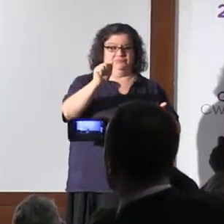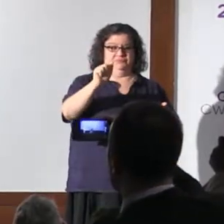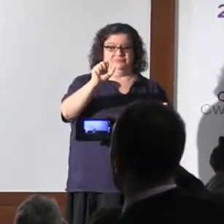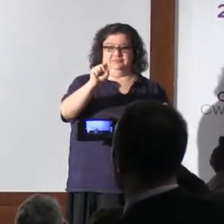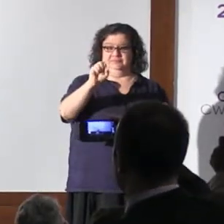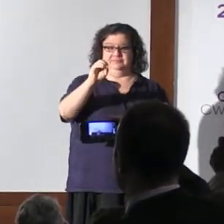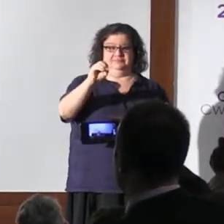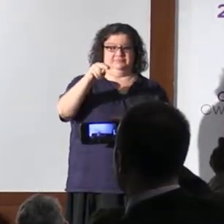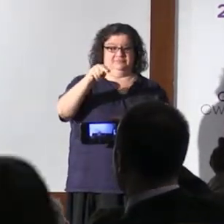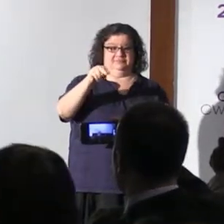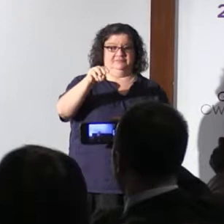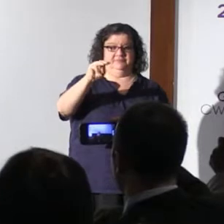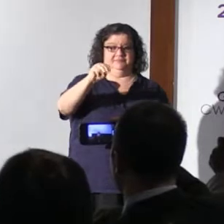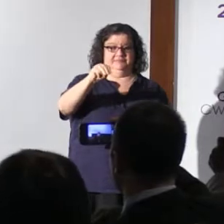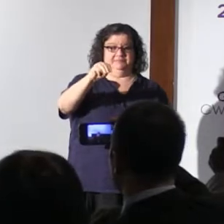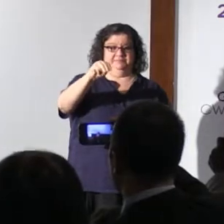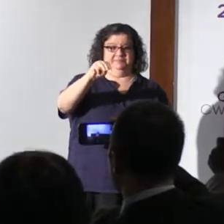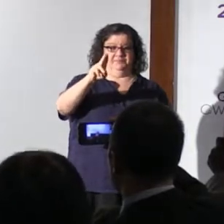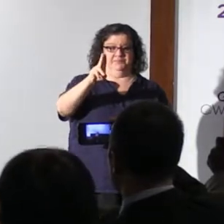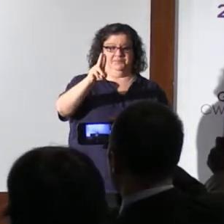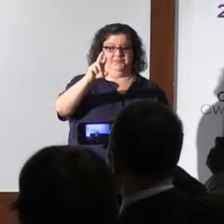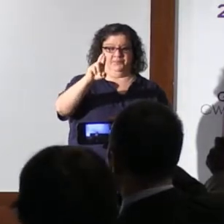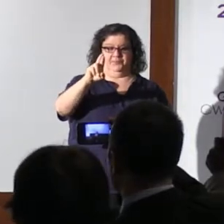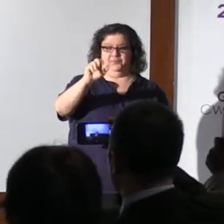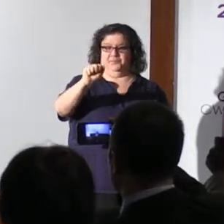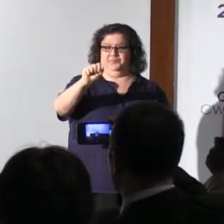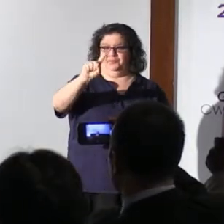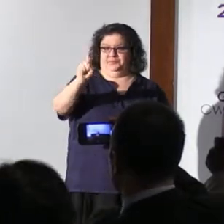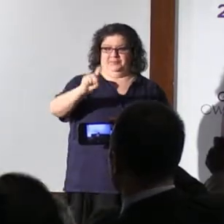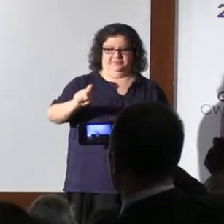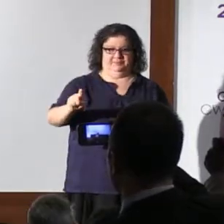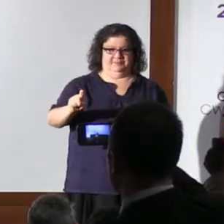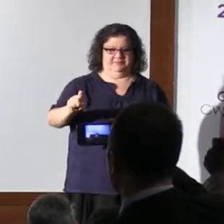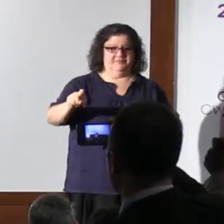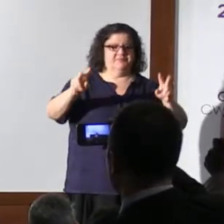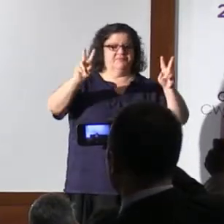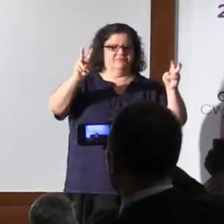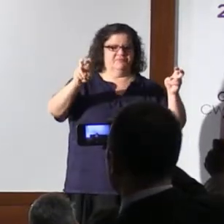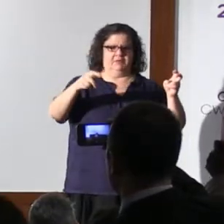it. Enjoy, not with the past tense.